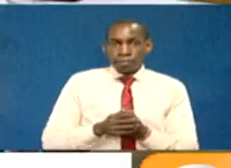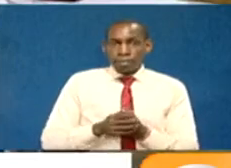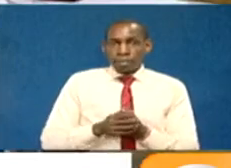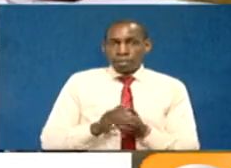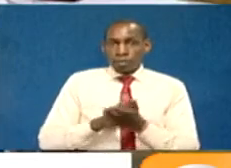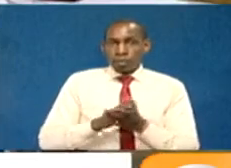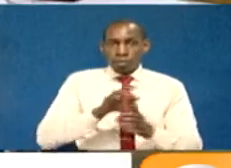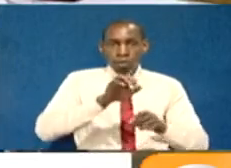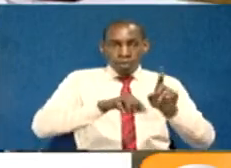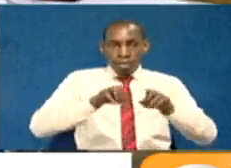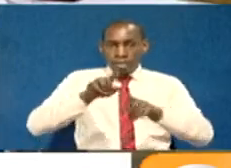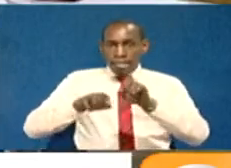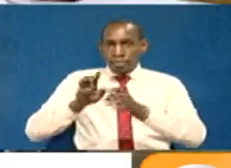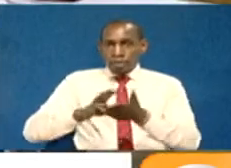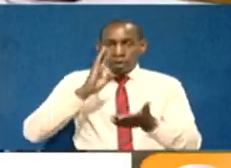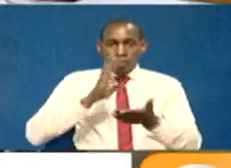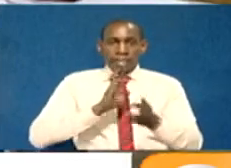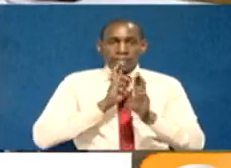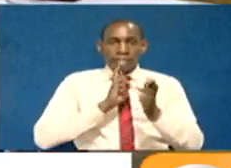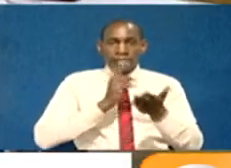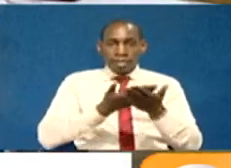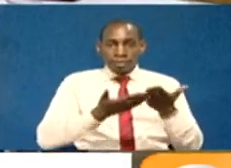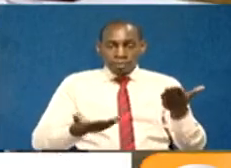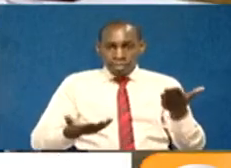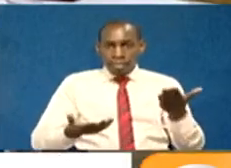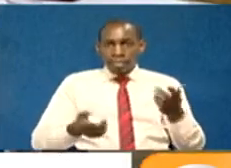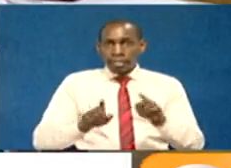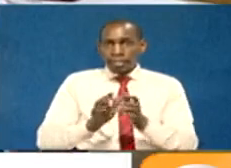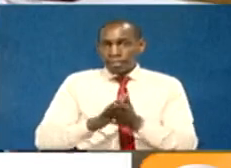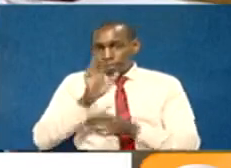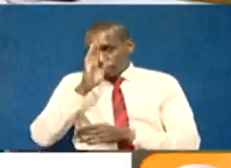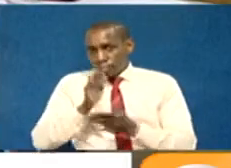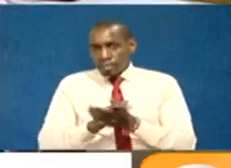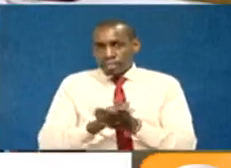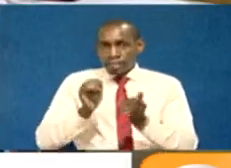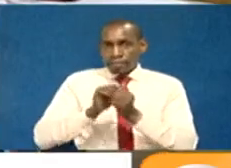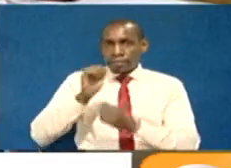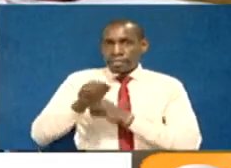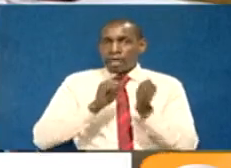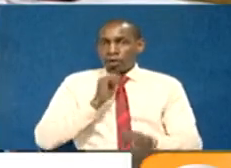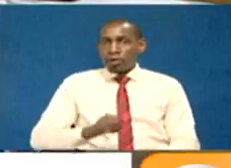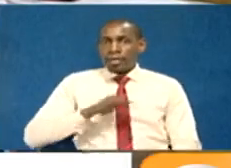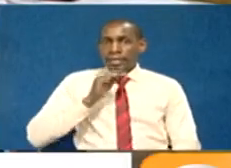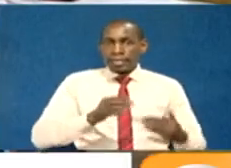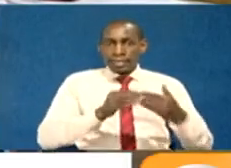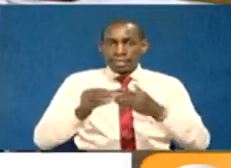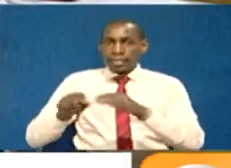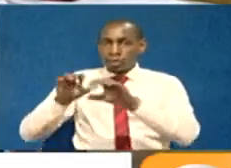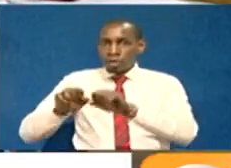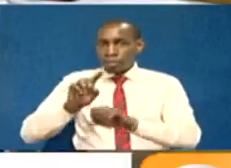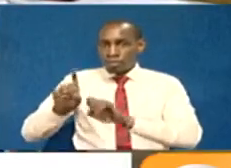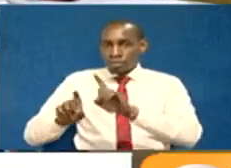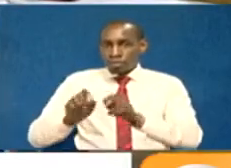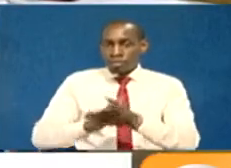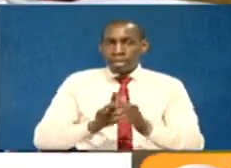glaring inconsistencies in witness statements and grey areas dotting the 15-year-old's death led to the takeover of the probe